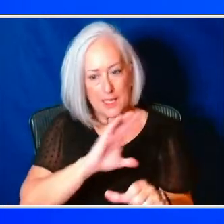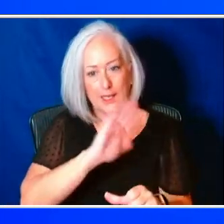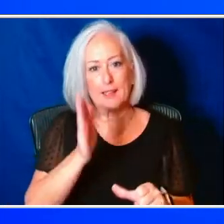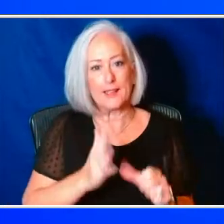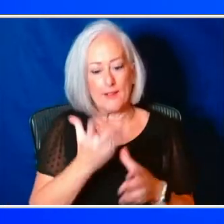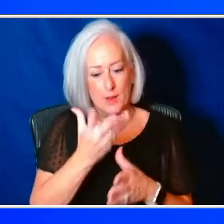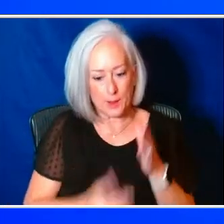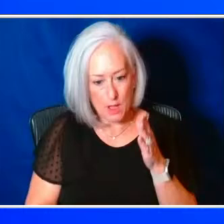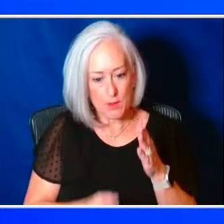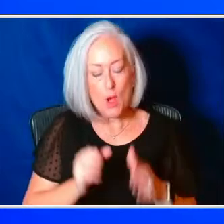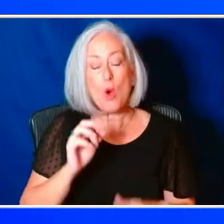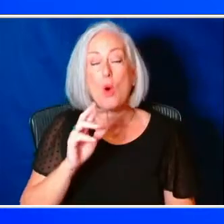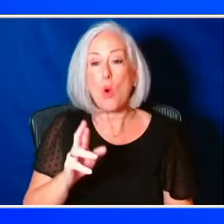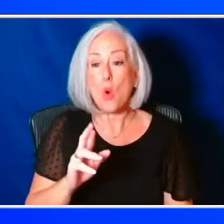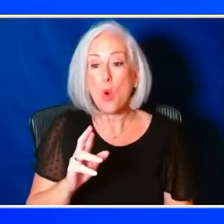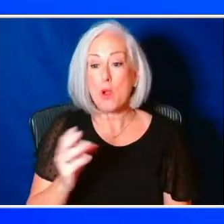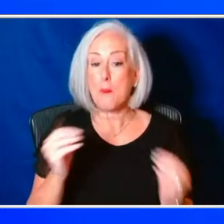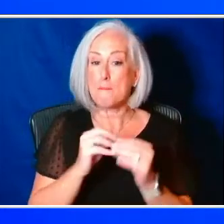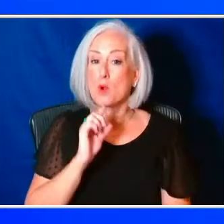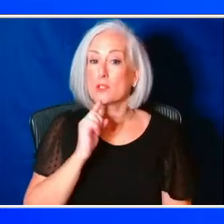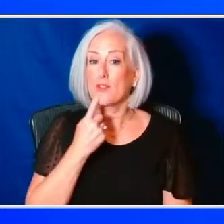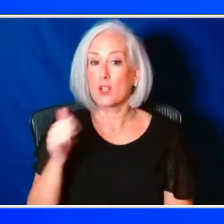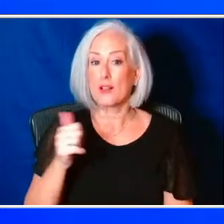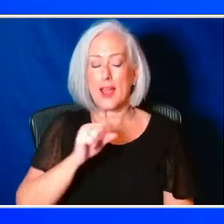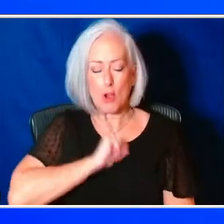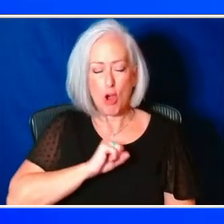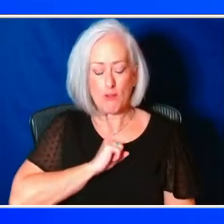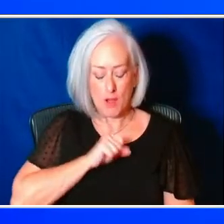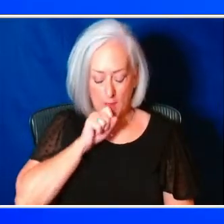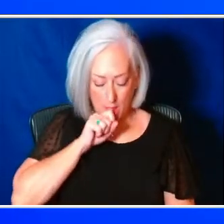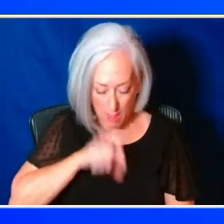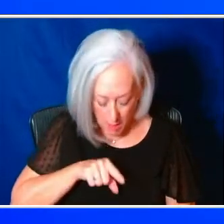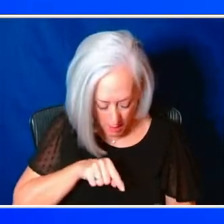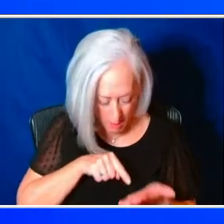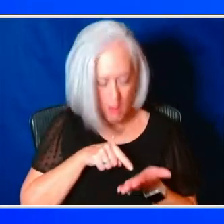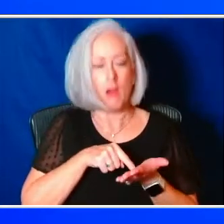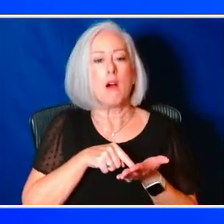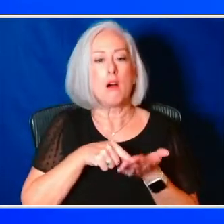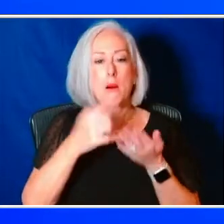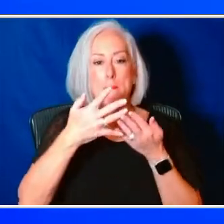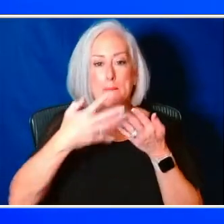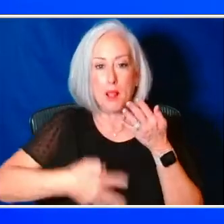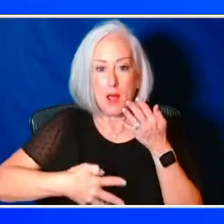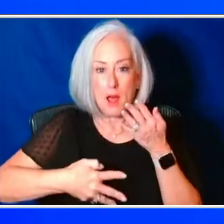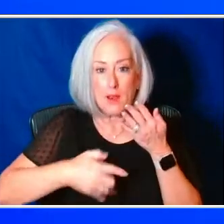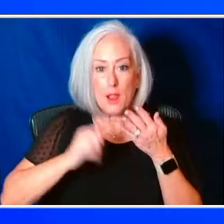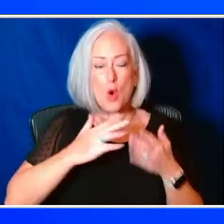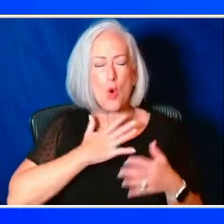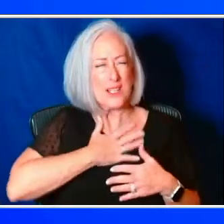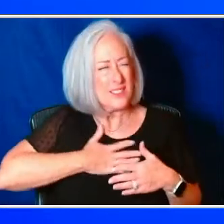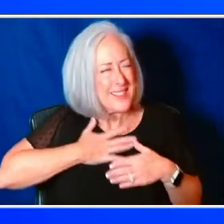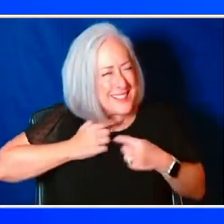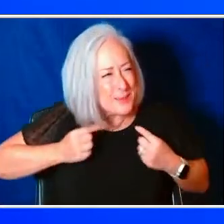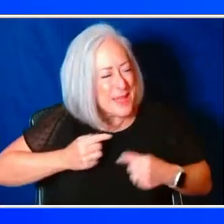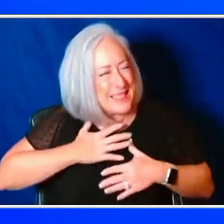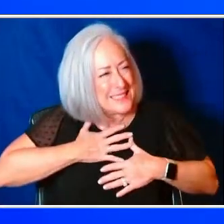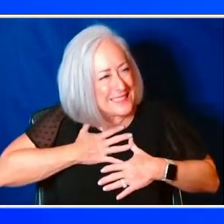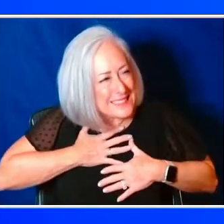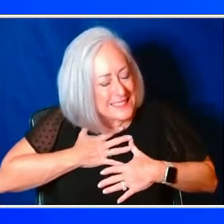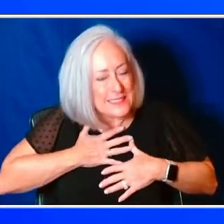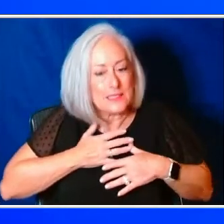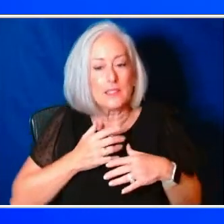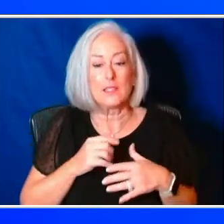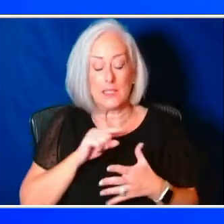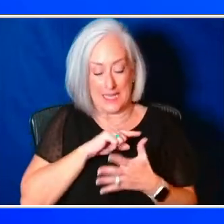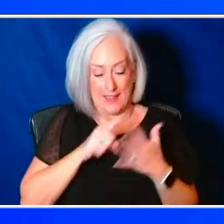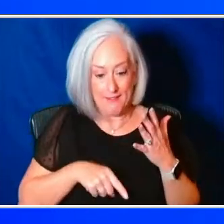some blood, or chest pain, things of that nature. It's very nonspecific. But the important part is, if you have those risk factors, if you've been